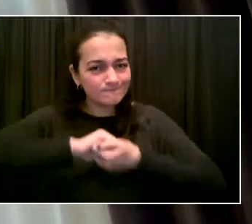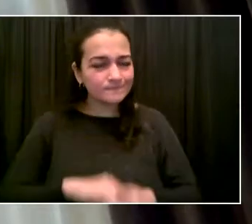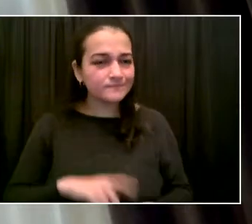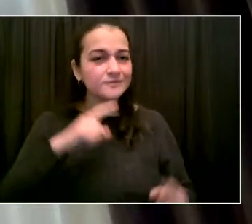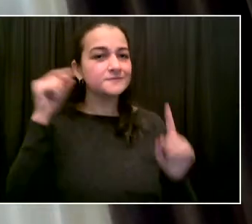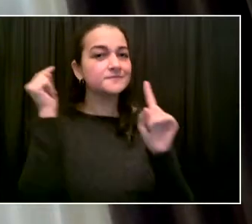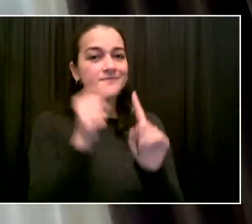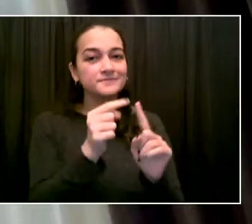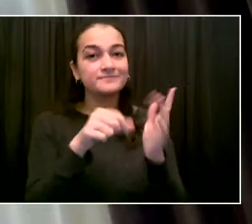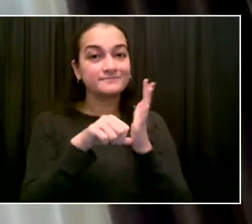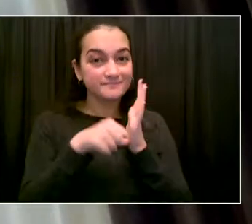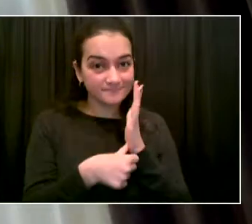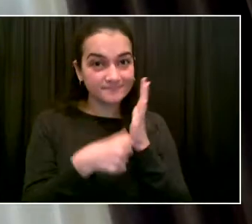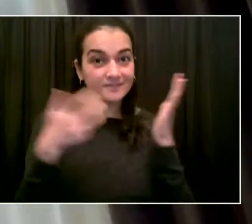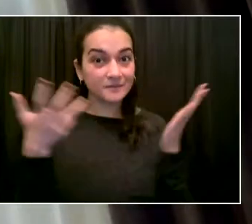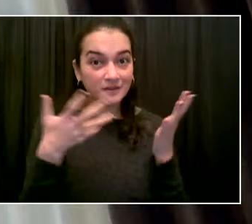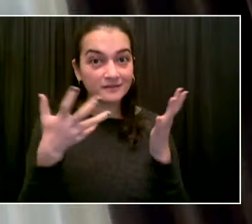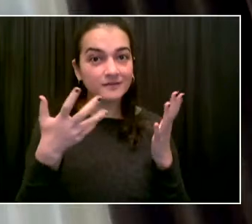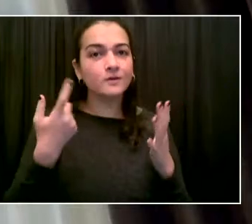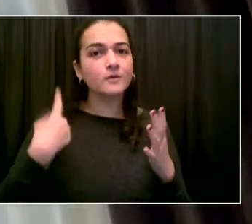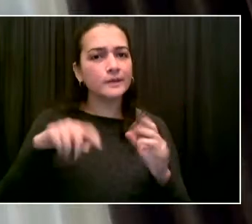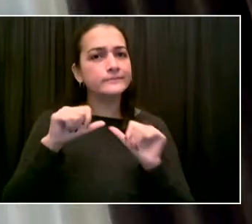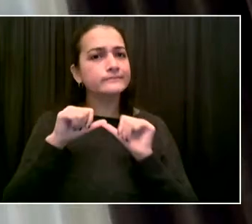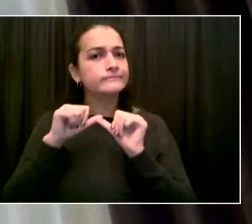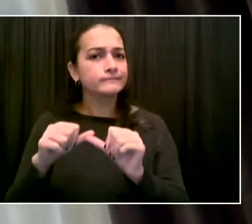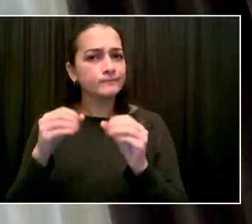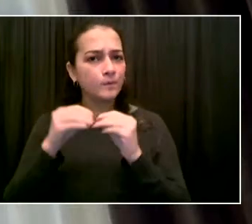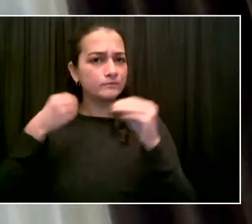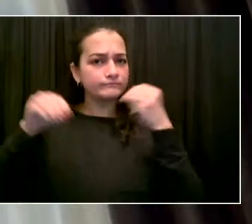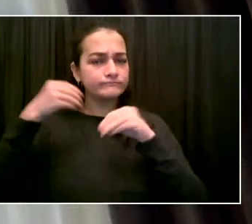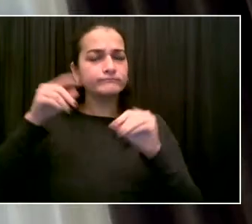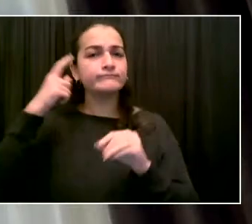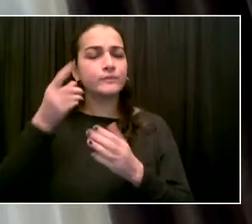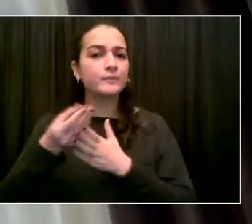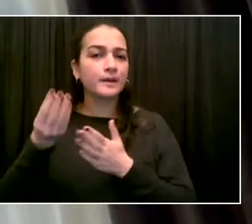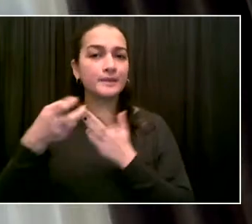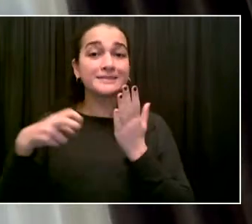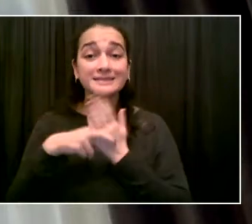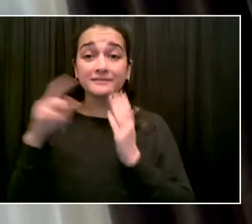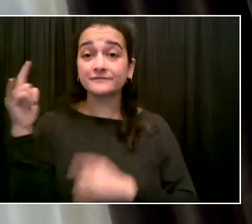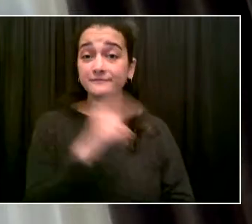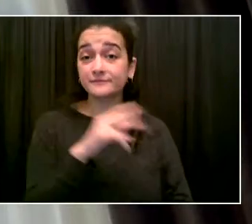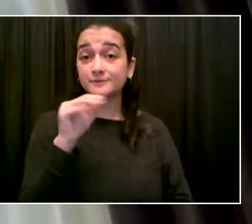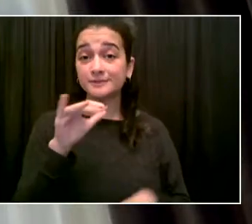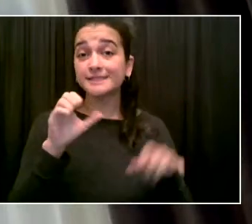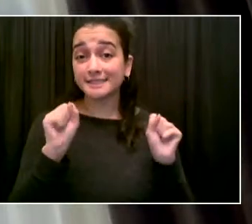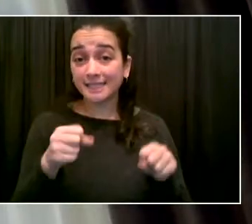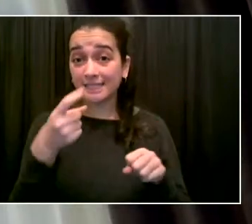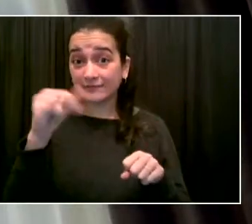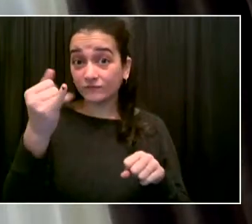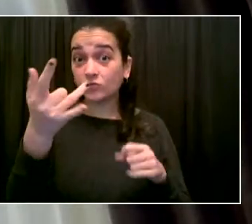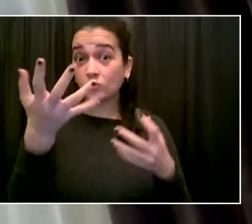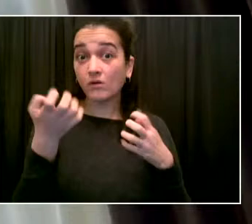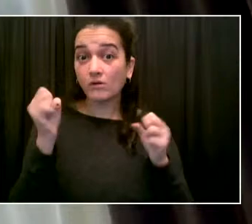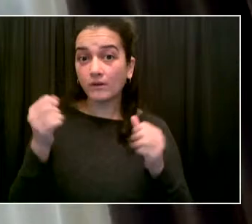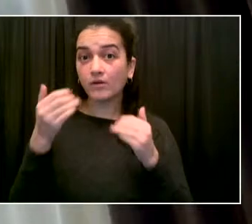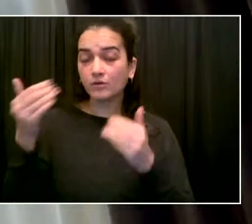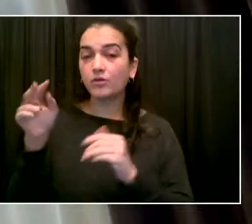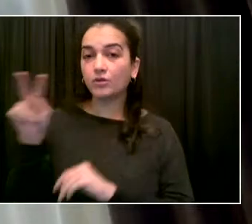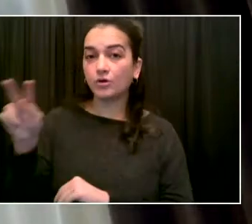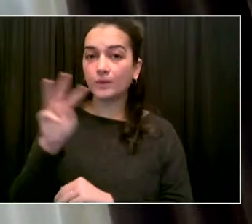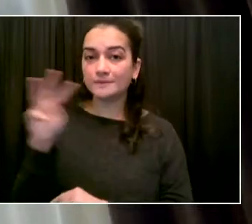thanks to the partnership that we have with NYC and company and the promotional activity that Fred